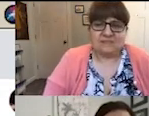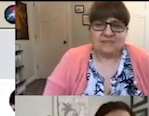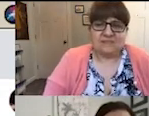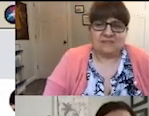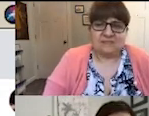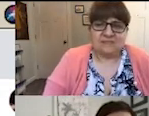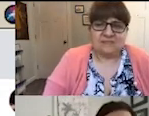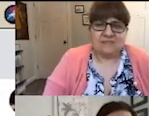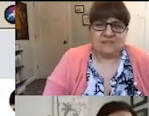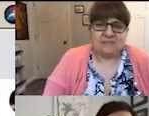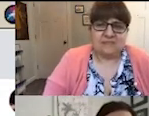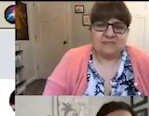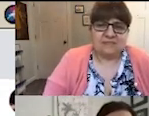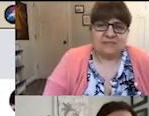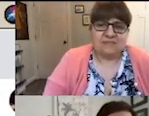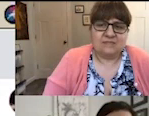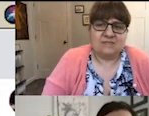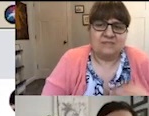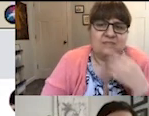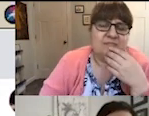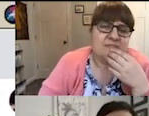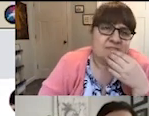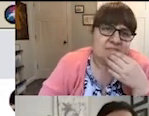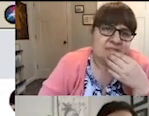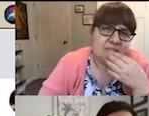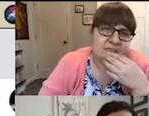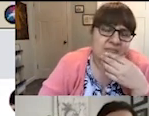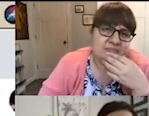their relations. Then, you know, this talk of